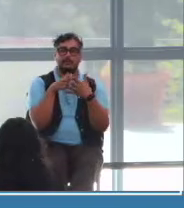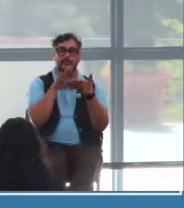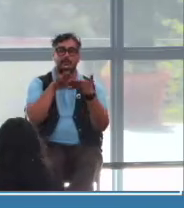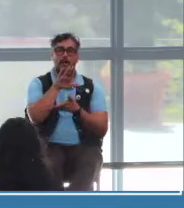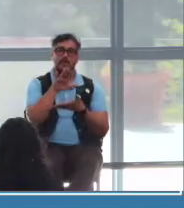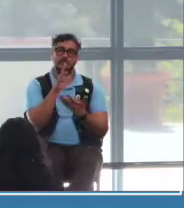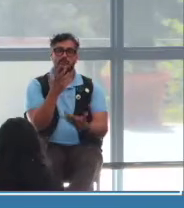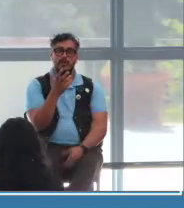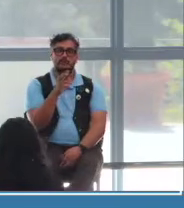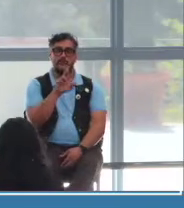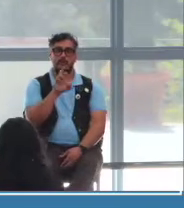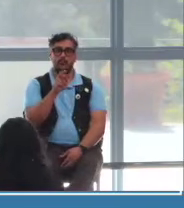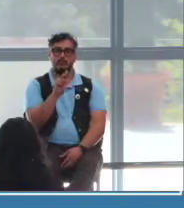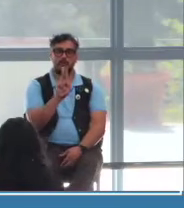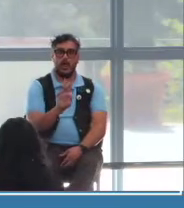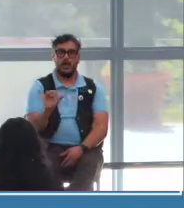Rheumatology guidelines,